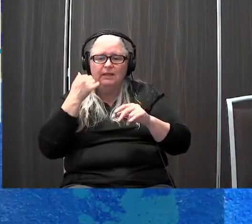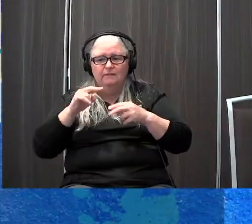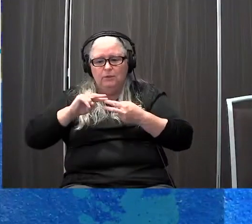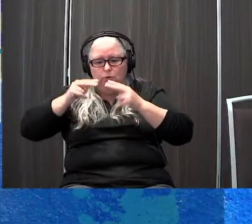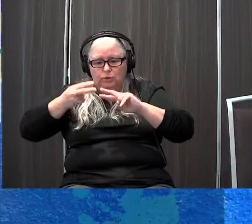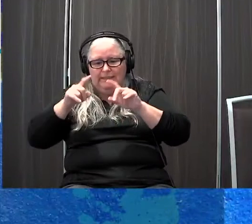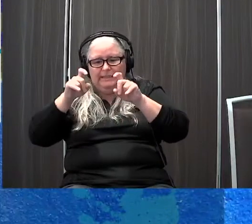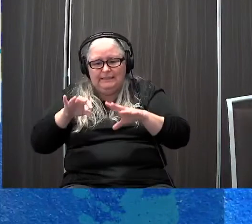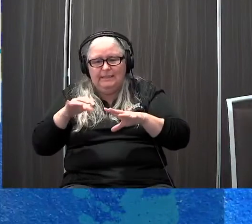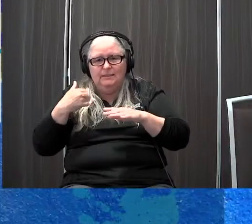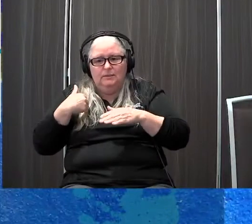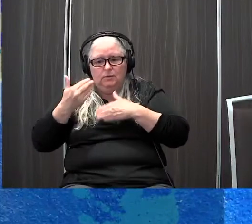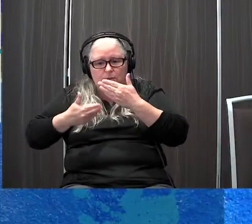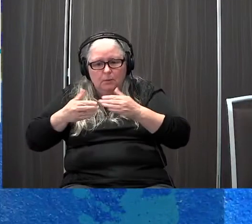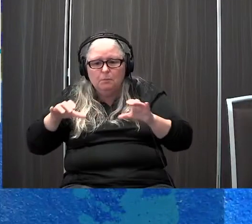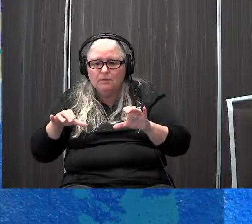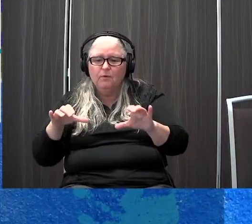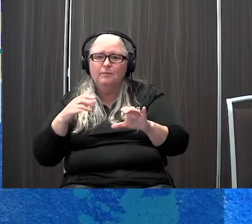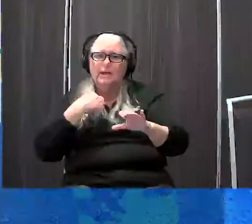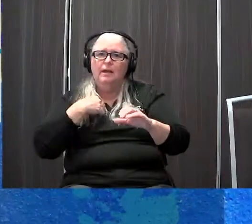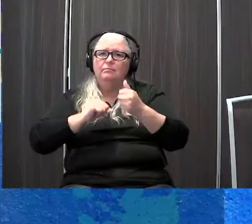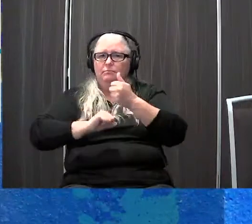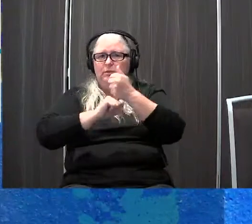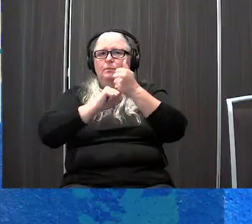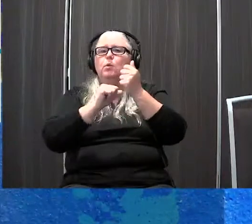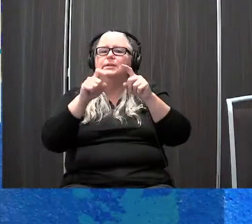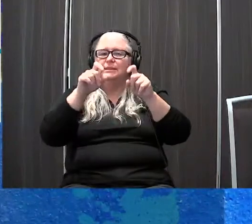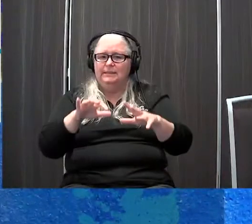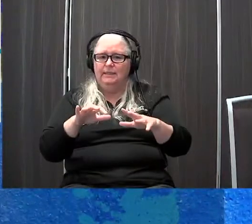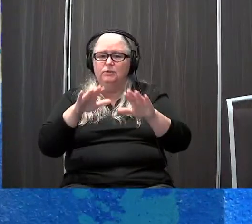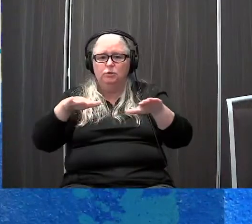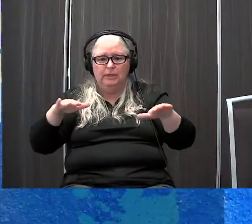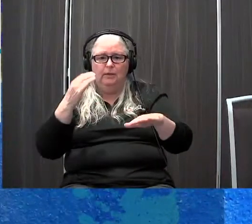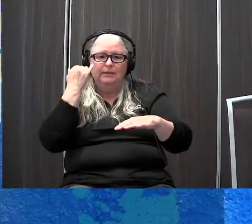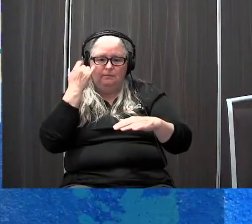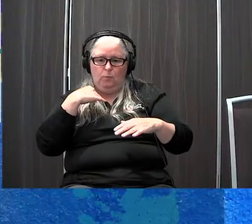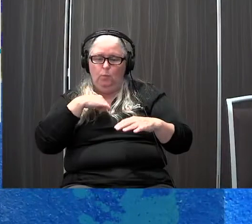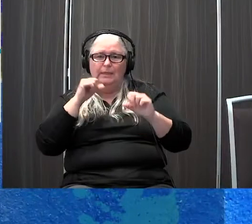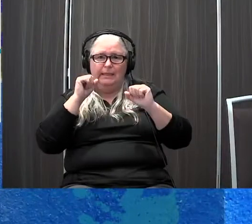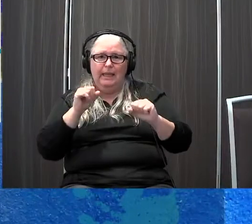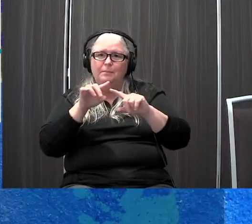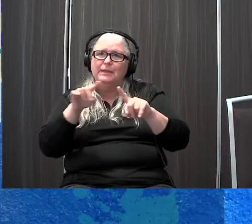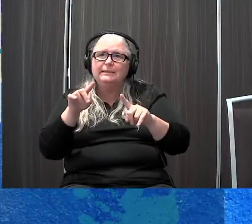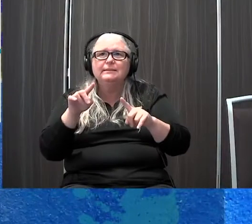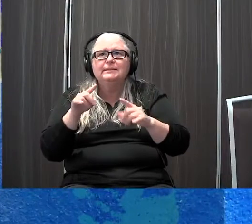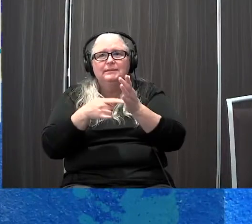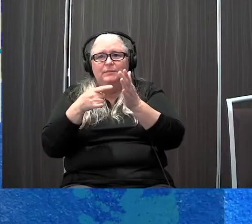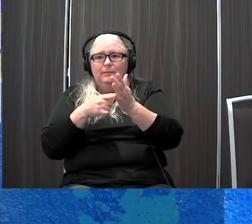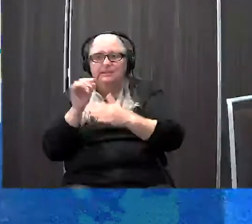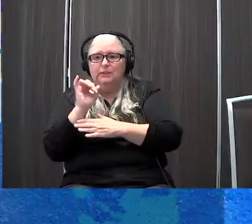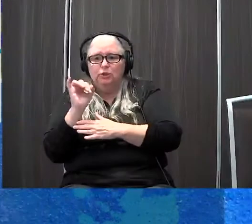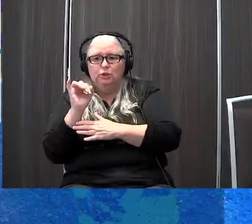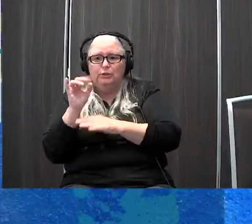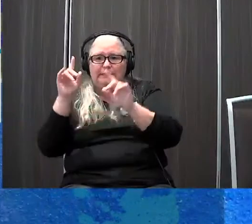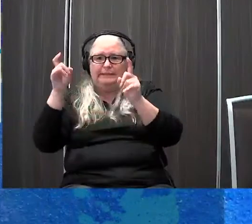performed. I'm very much an advocate of testing the child when we can. Unfortunately, our insurance, I wouldn't call them friends,